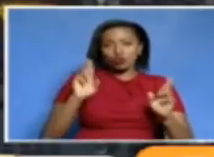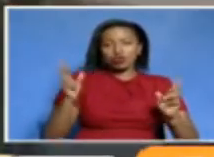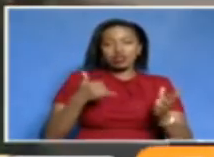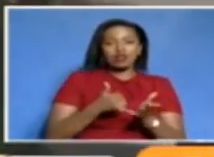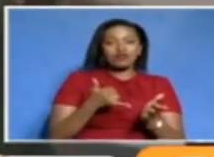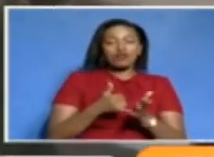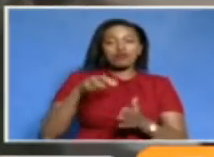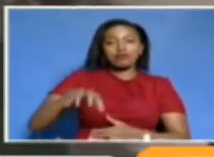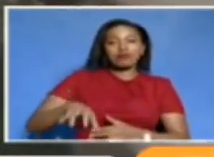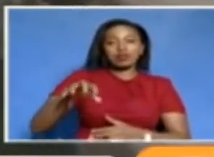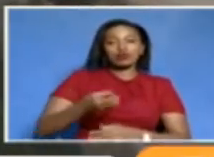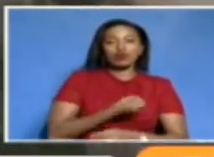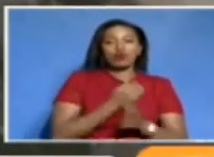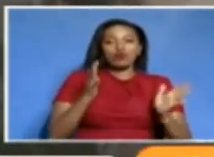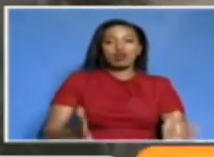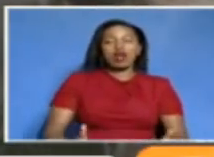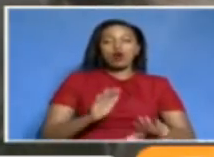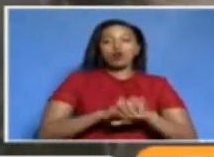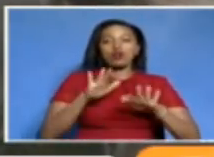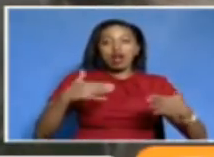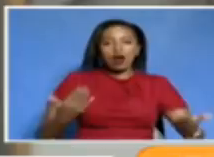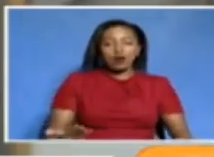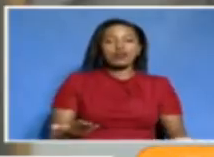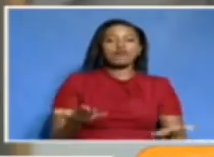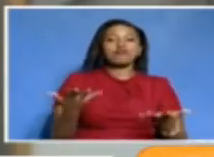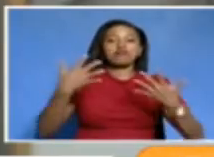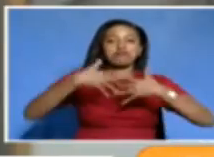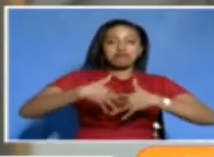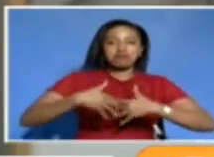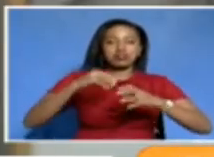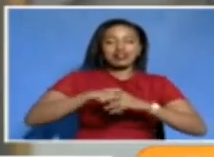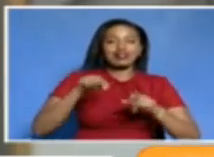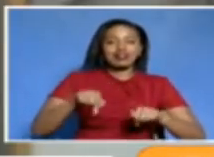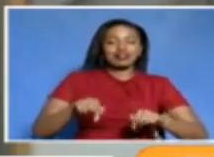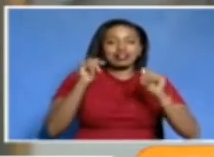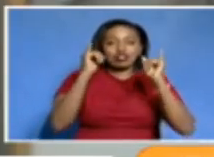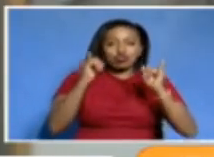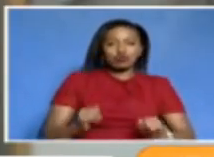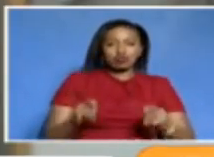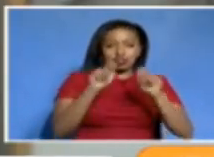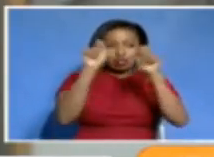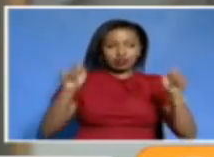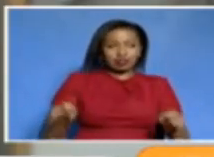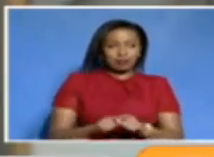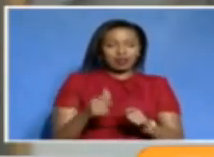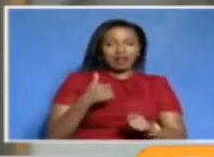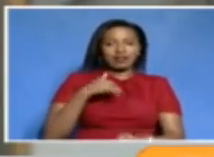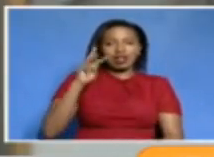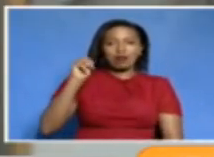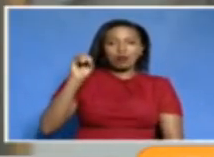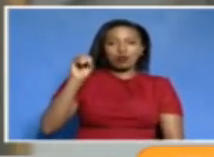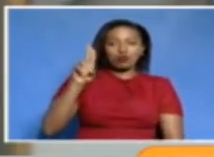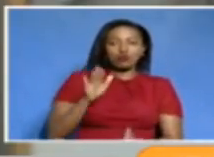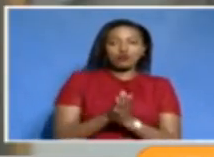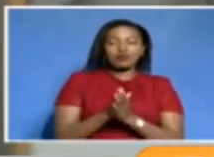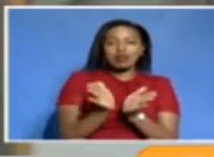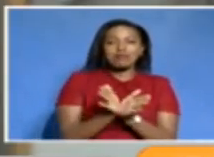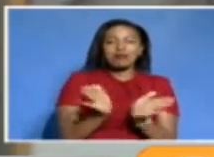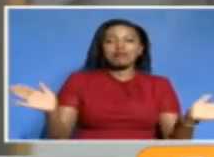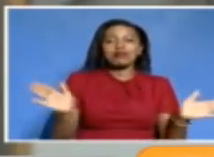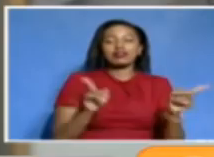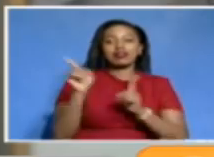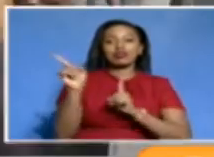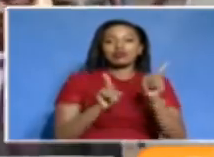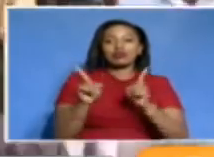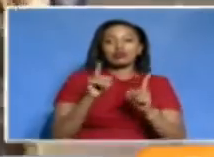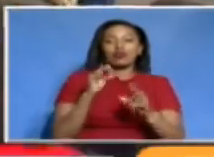they would be incorporated into this new infrastructure. Having an MOU with public transport operators, it is the first time this has